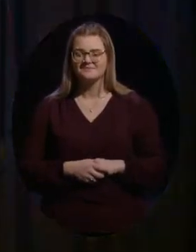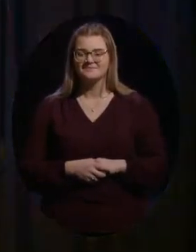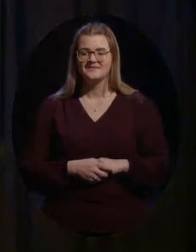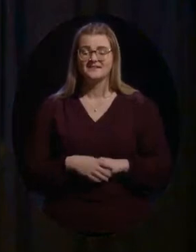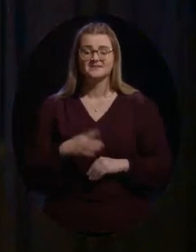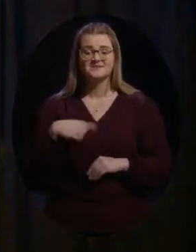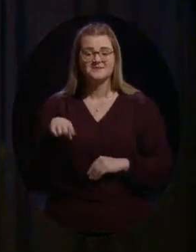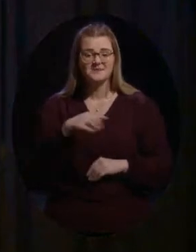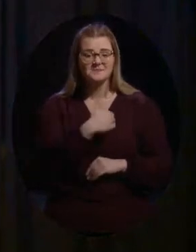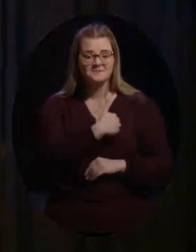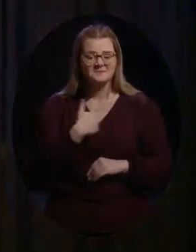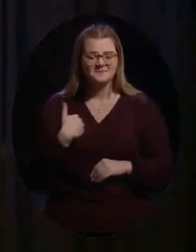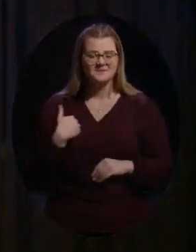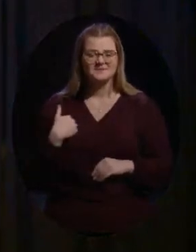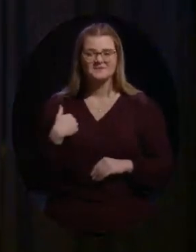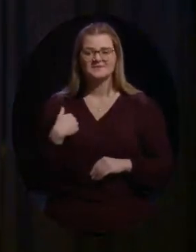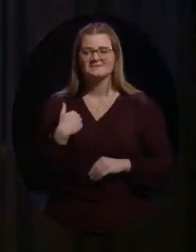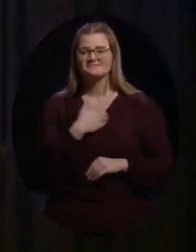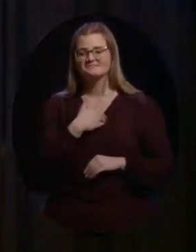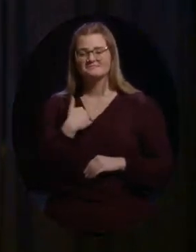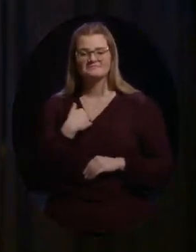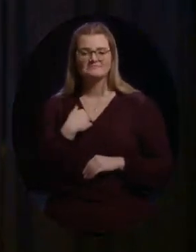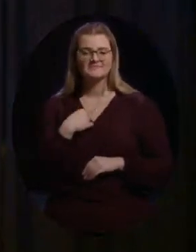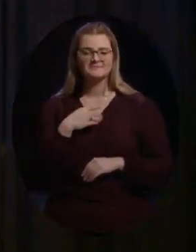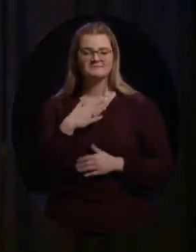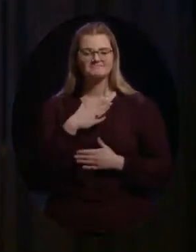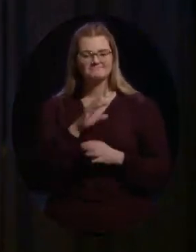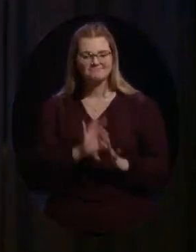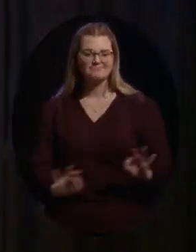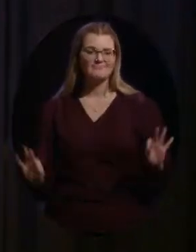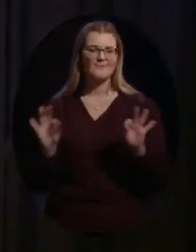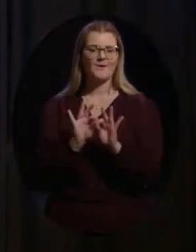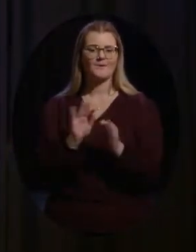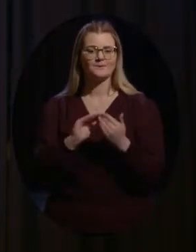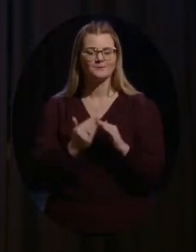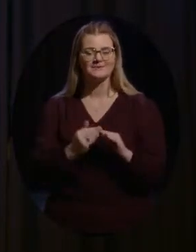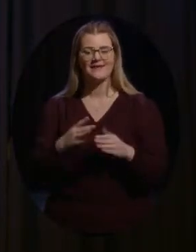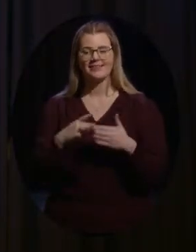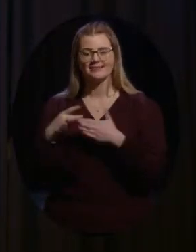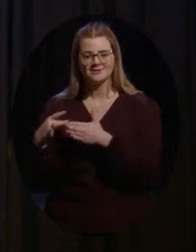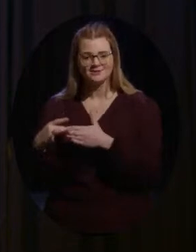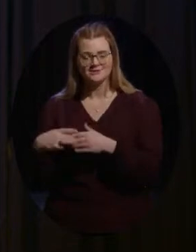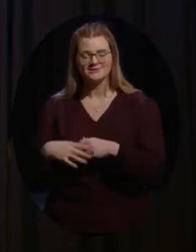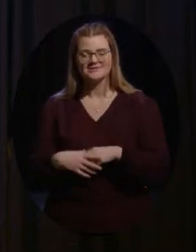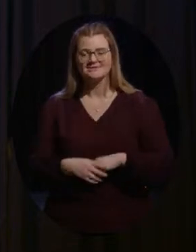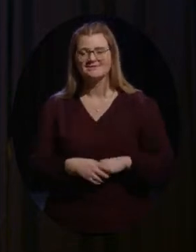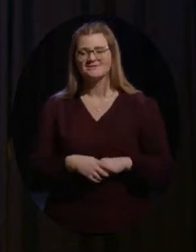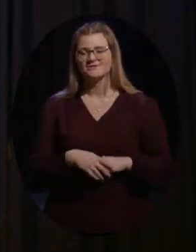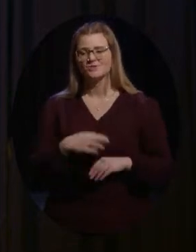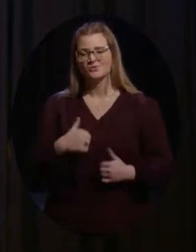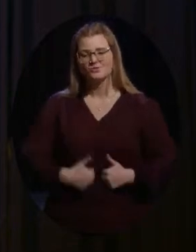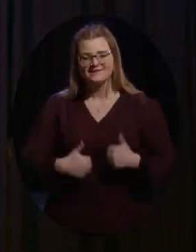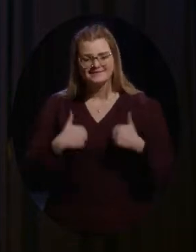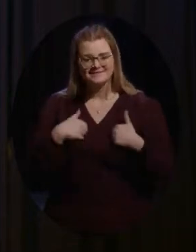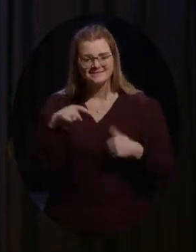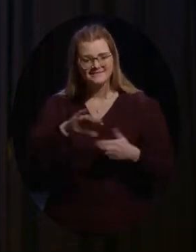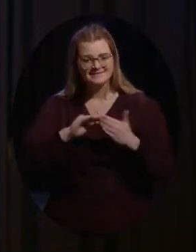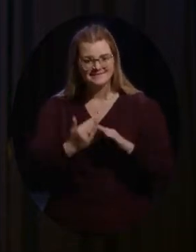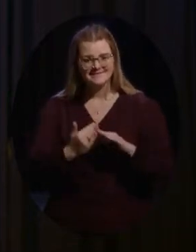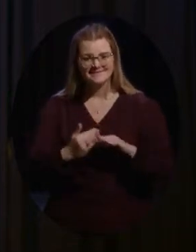To those members of our distinguished community, our leaders and residents of this great